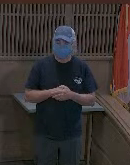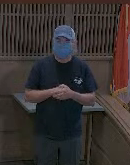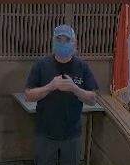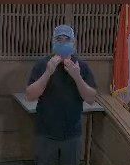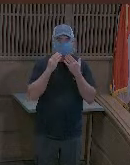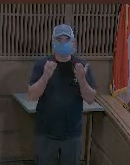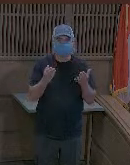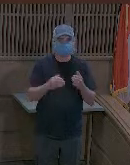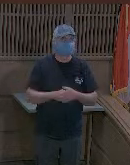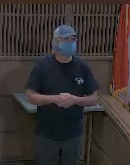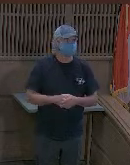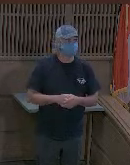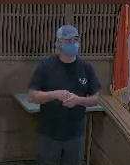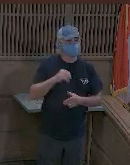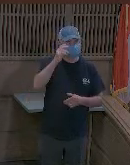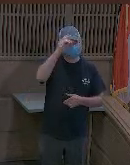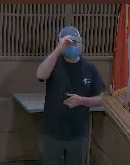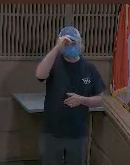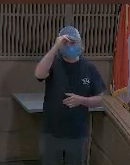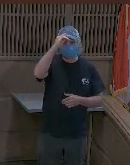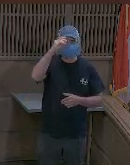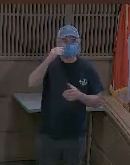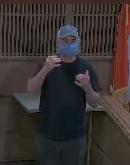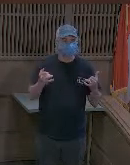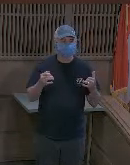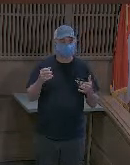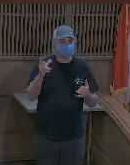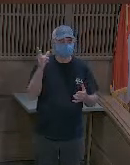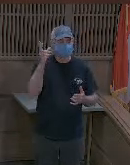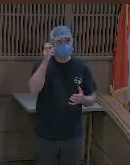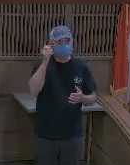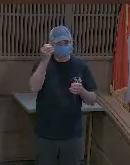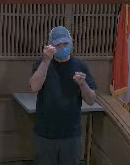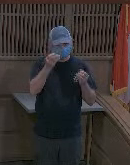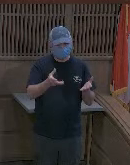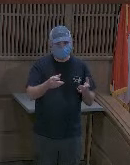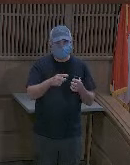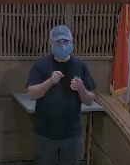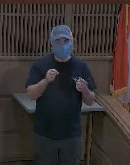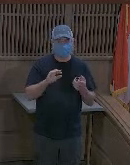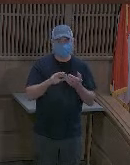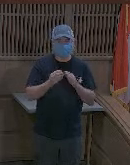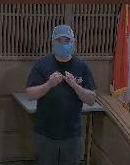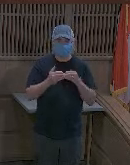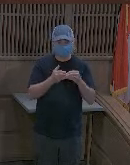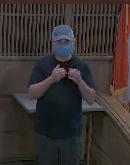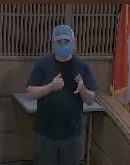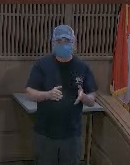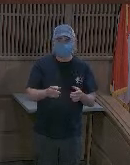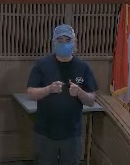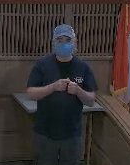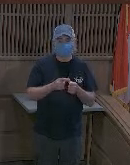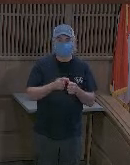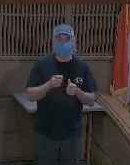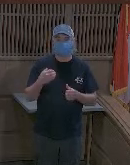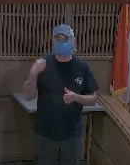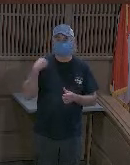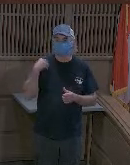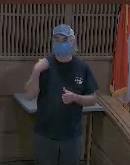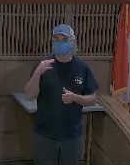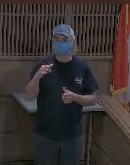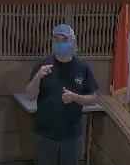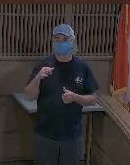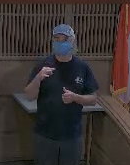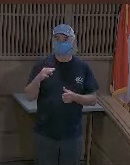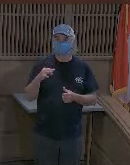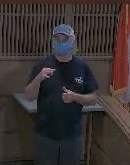thank you. Now we will hear updates from our community leaders, and first we'll hear from the chairman of the Dougherty County